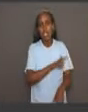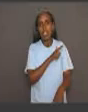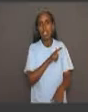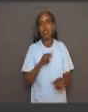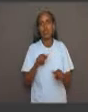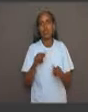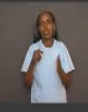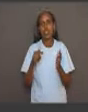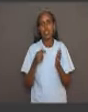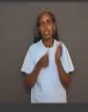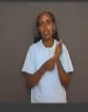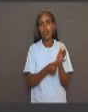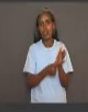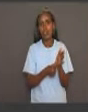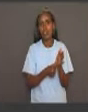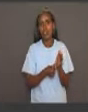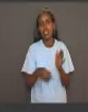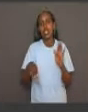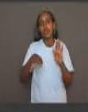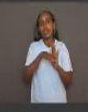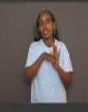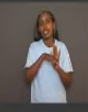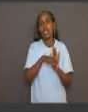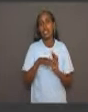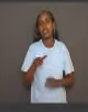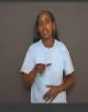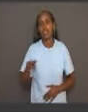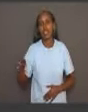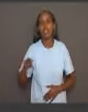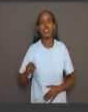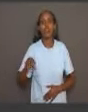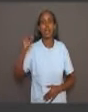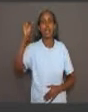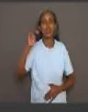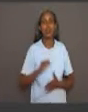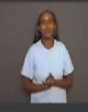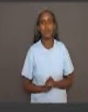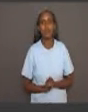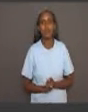the arrow represents the vector's magnitude.